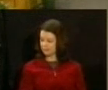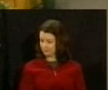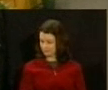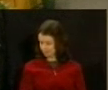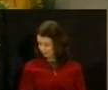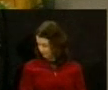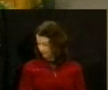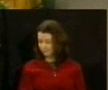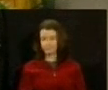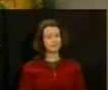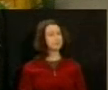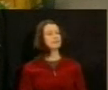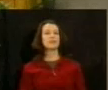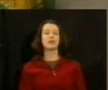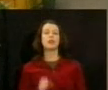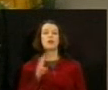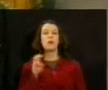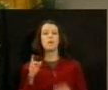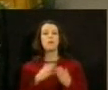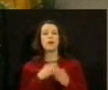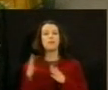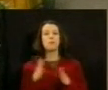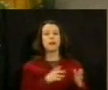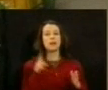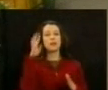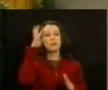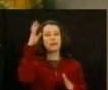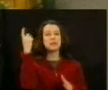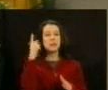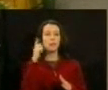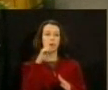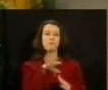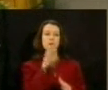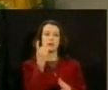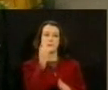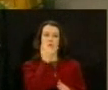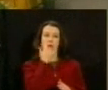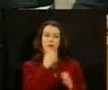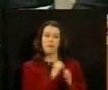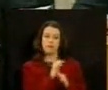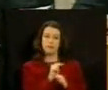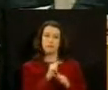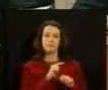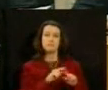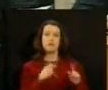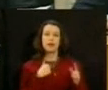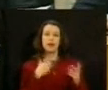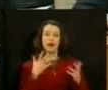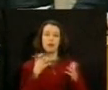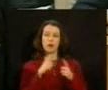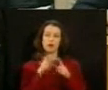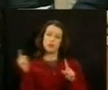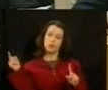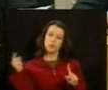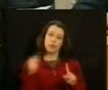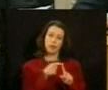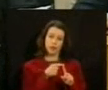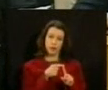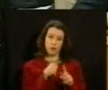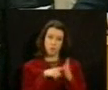Well, whatever plan you come up with, someone's going to shoot a hole in it. So, but I want to get back to what you're